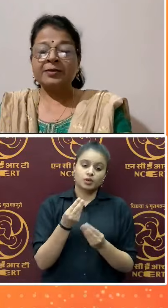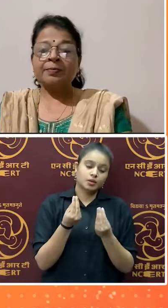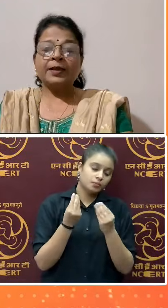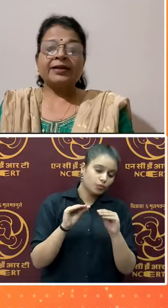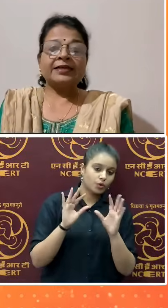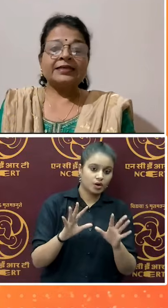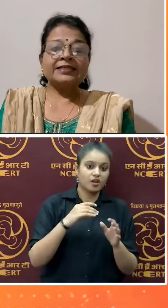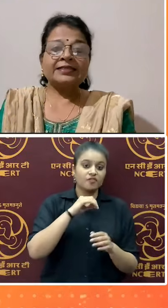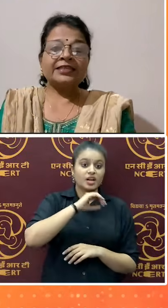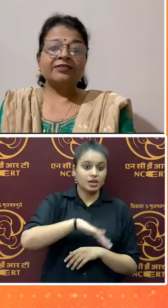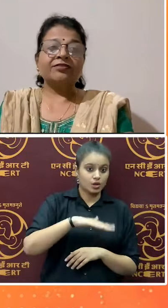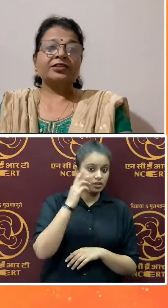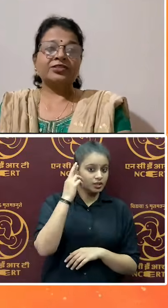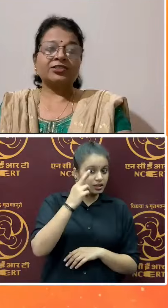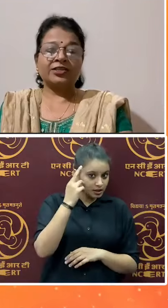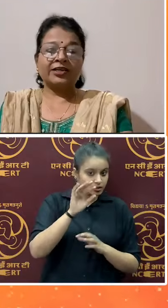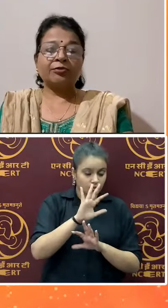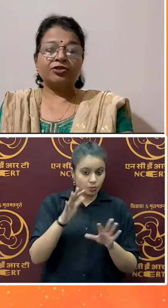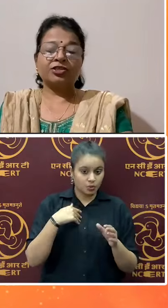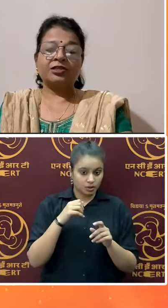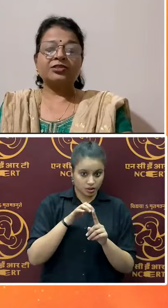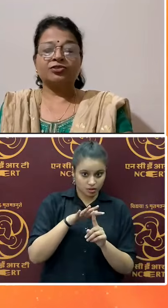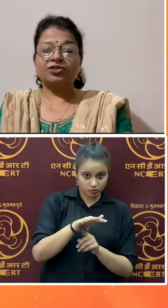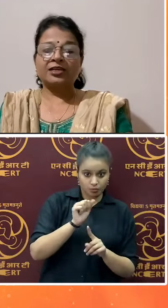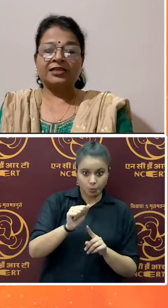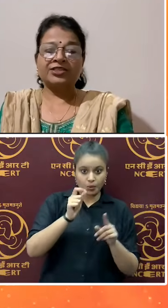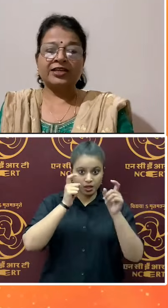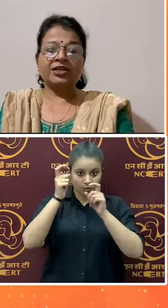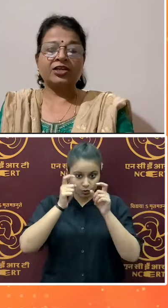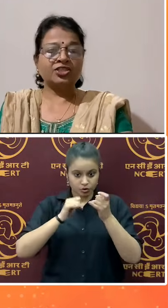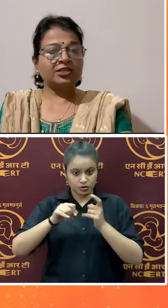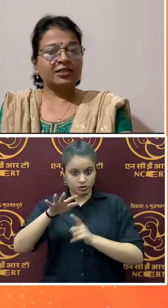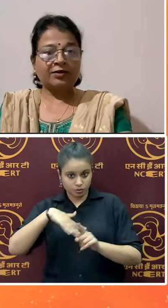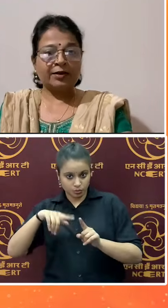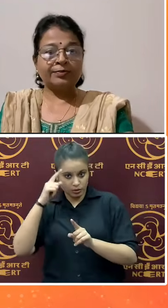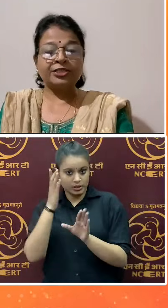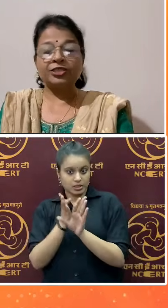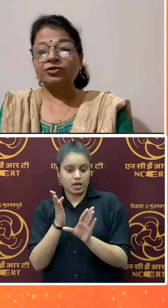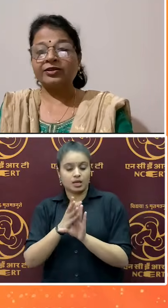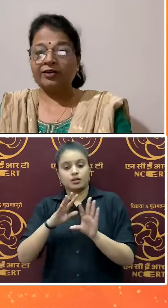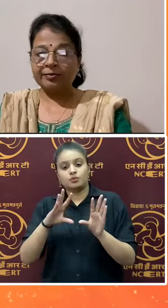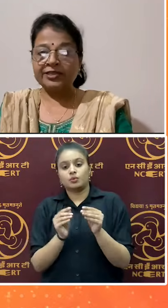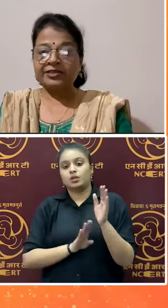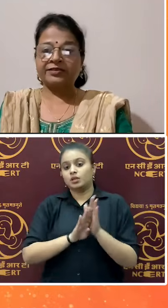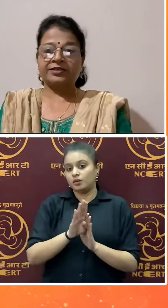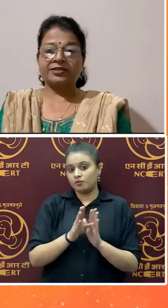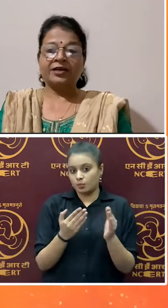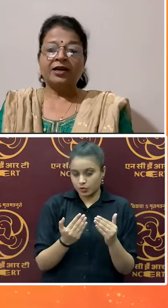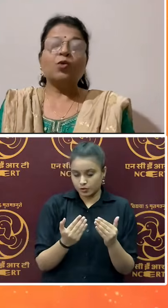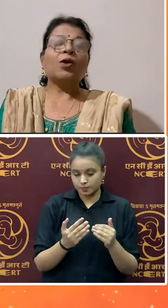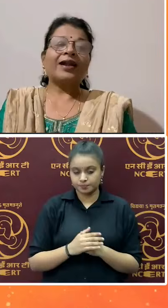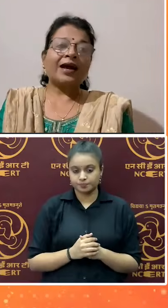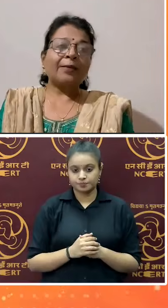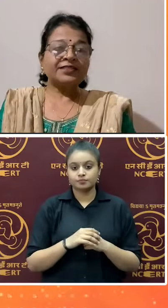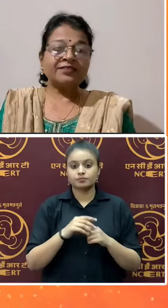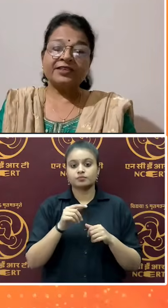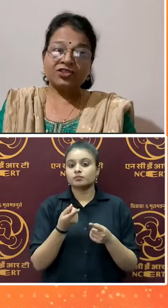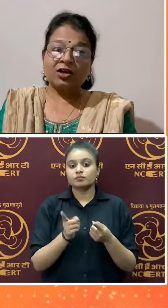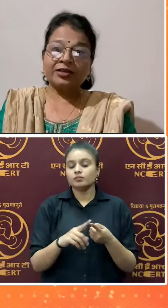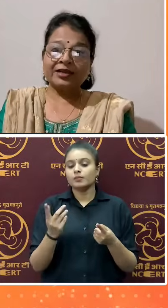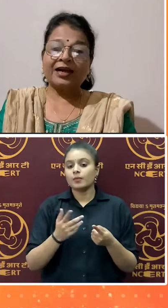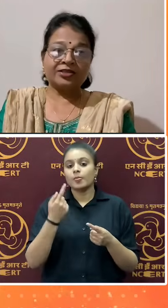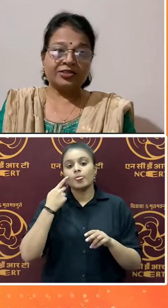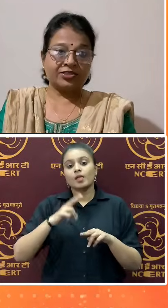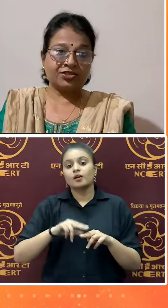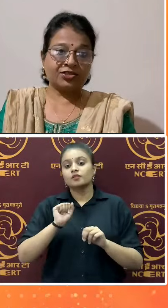adolescents because it influences their emotional, social, and psychological development during formative years. What happens if it is